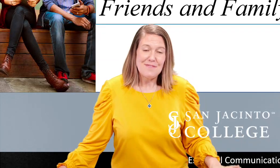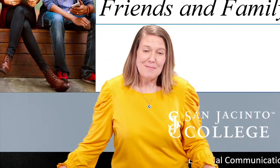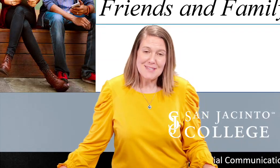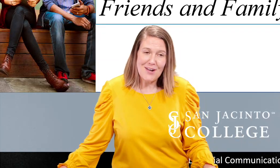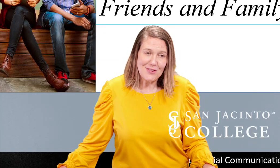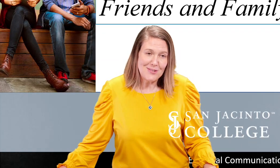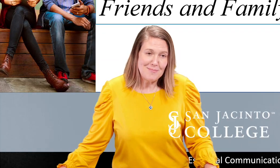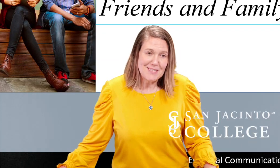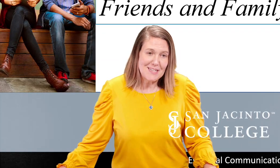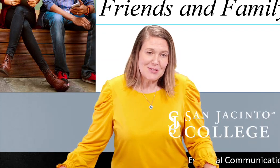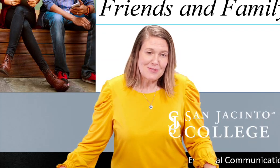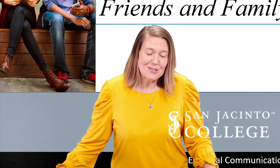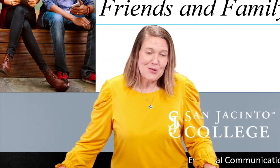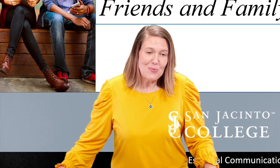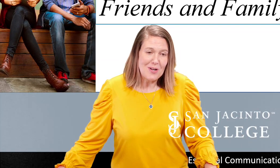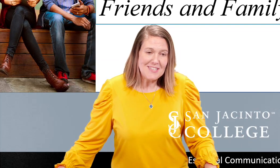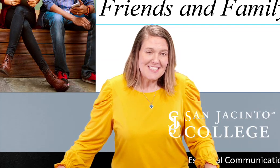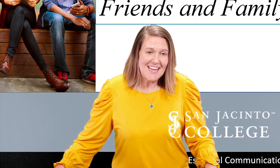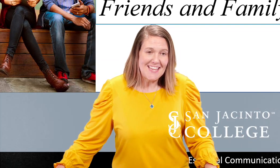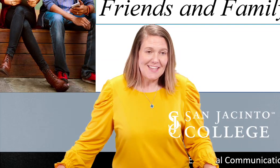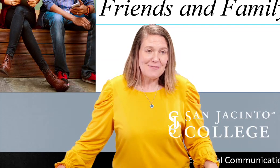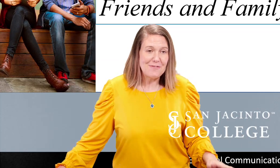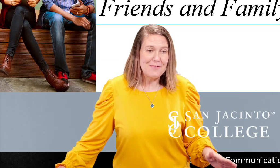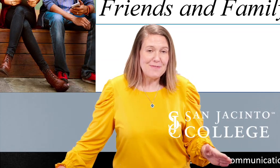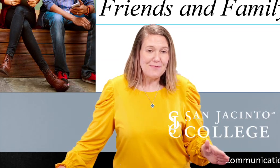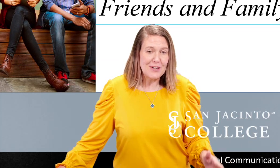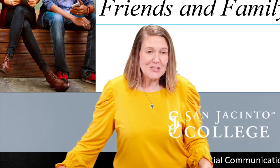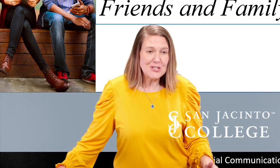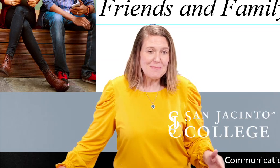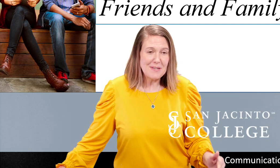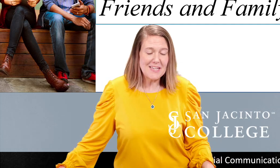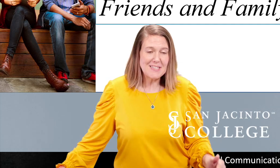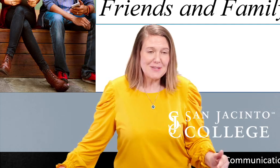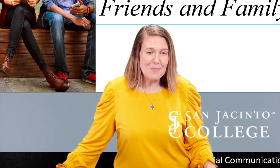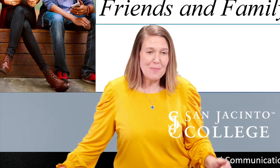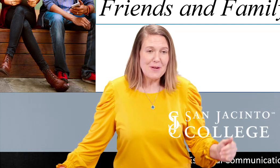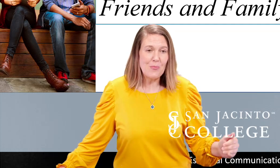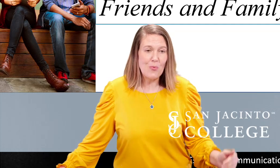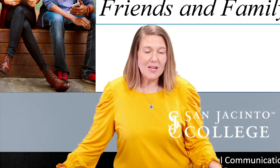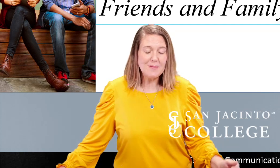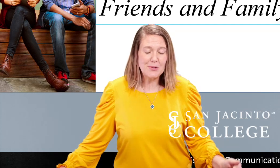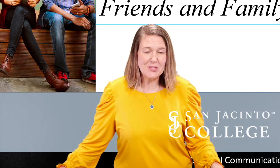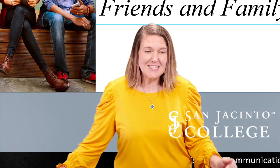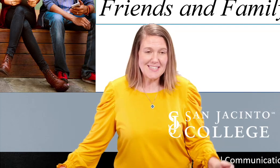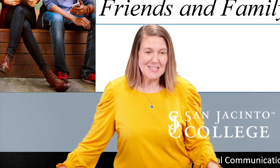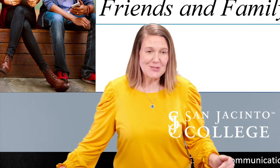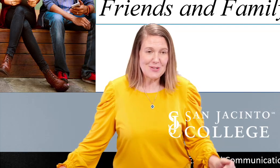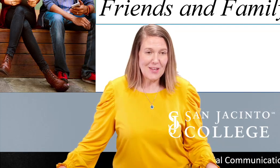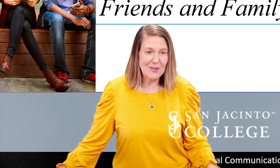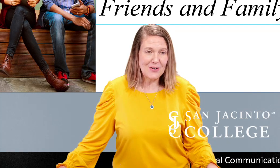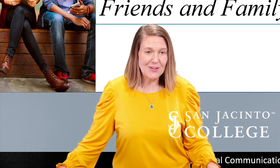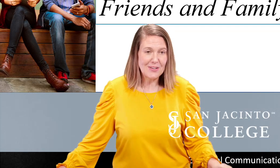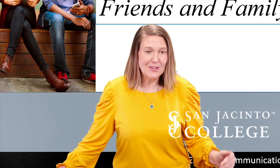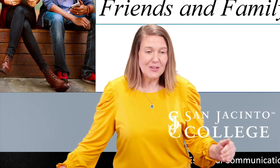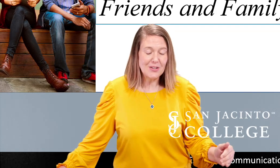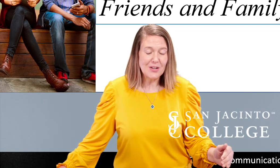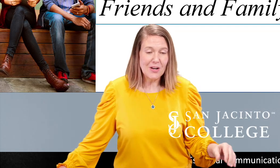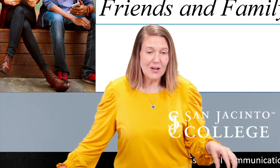There is a famous author named C.S. Lewis who once said that friendship begins the moment one person says to